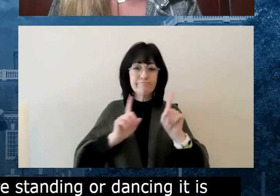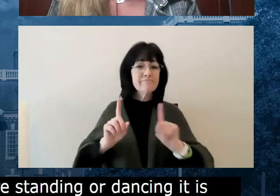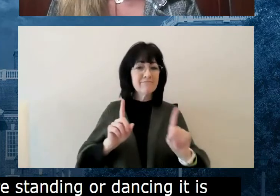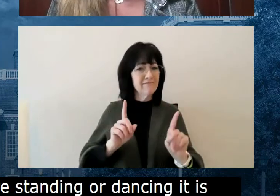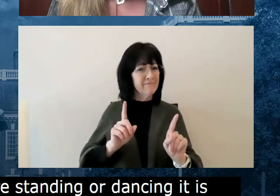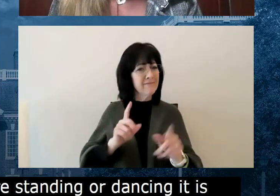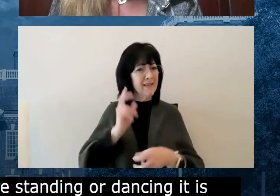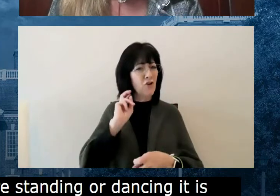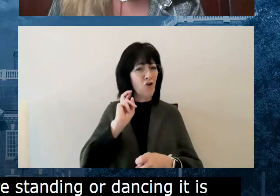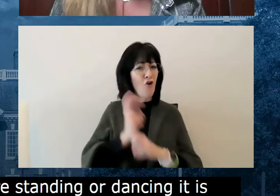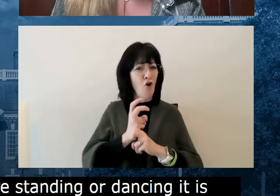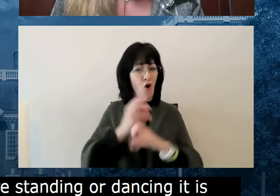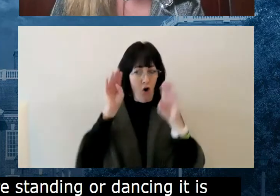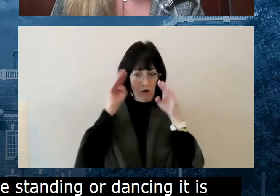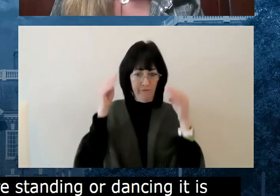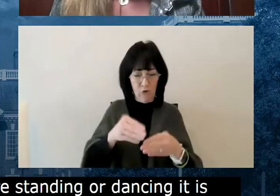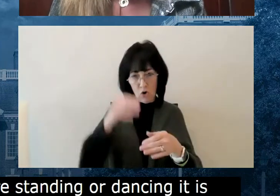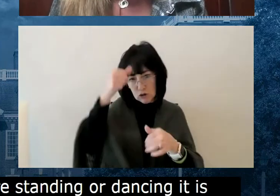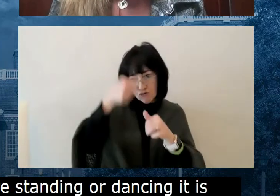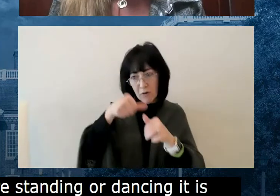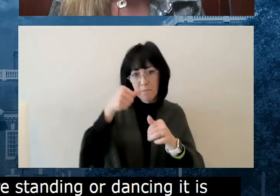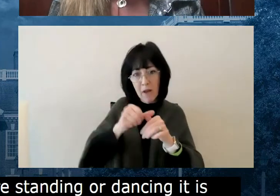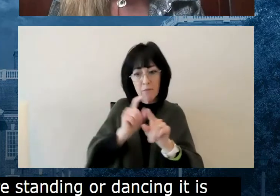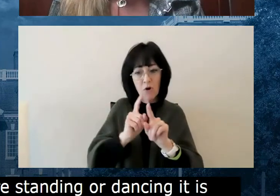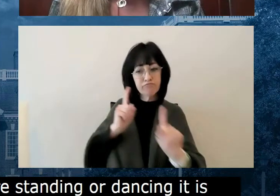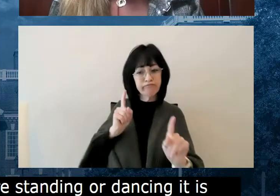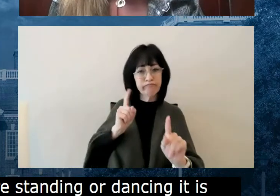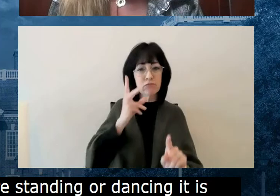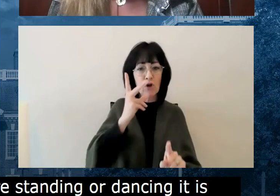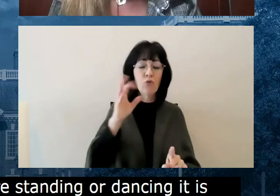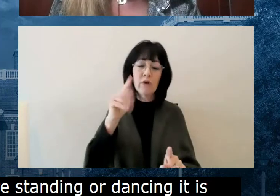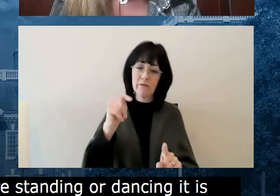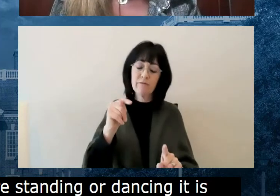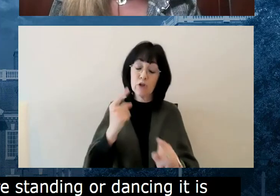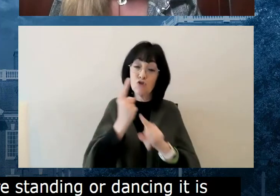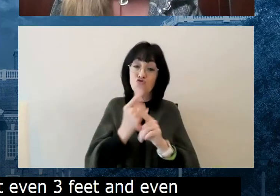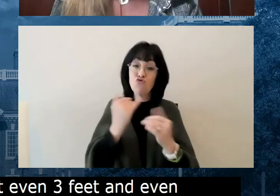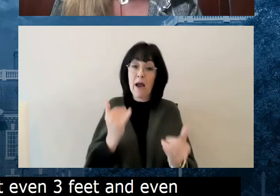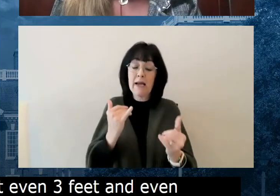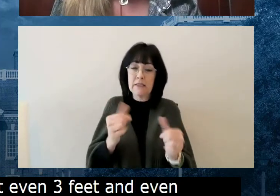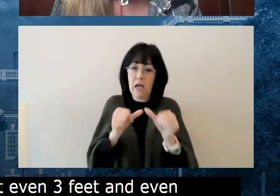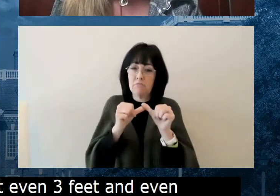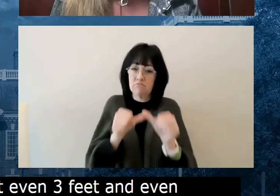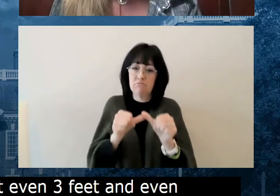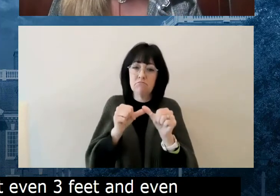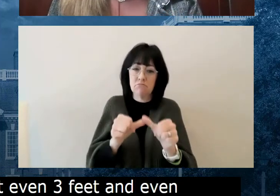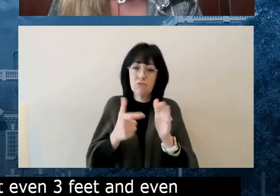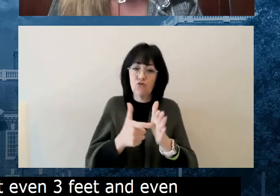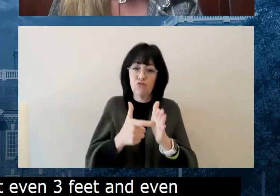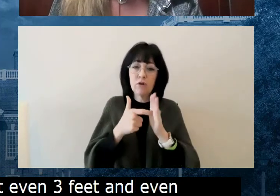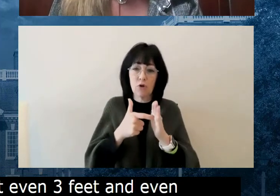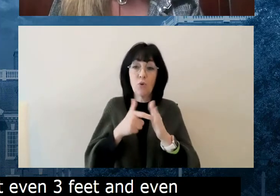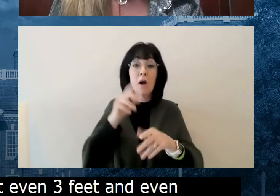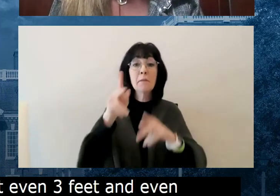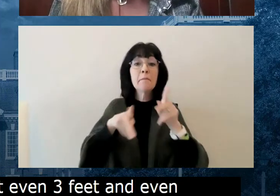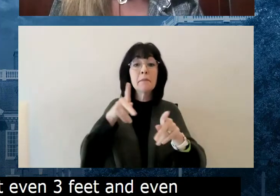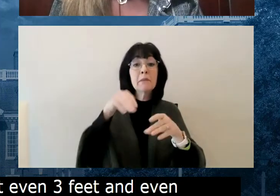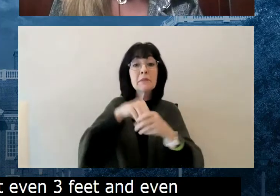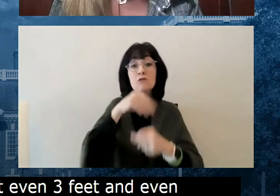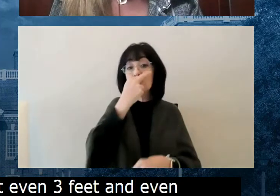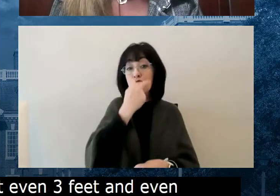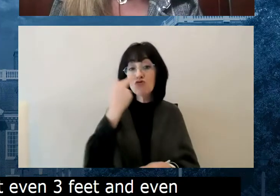feet distance. And so for right now, being seated in bars and restaurants is going to remain a requirement. And additionally,